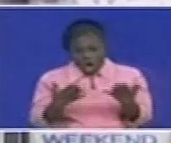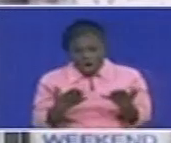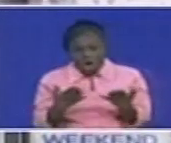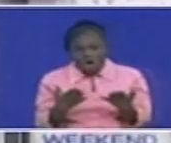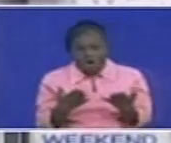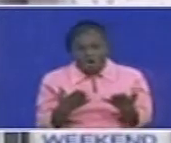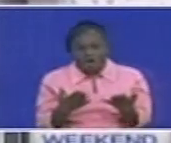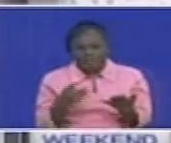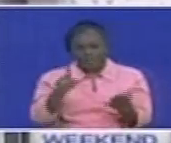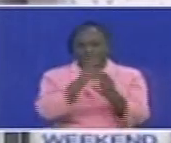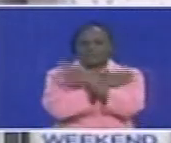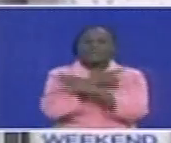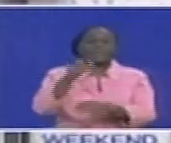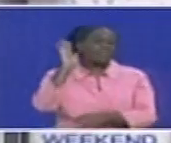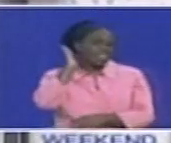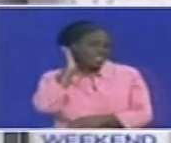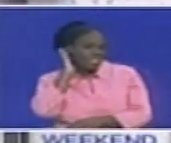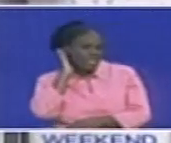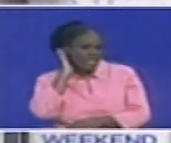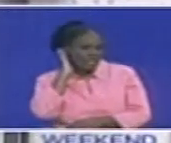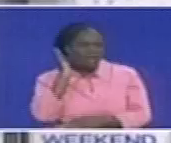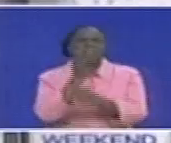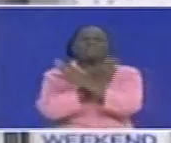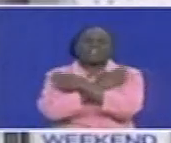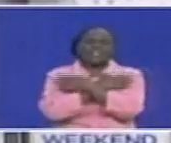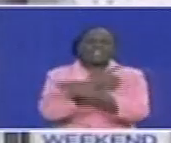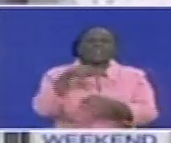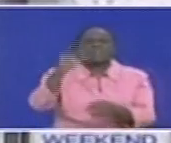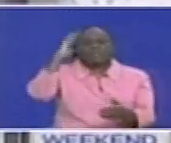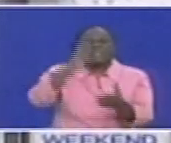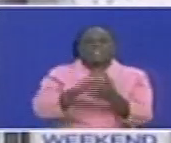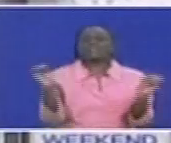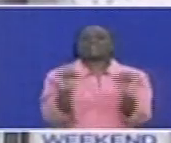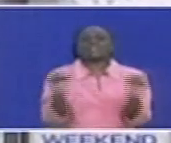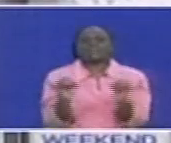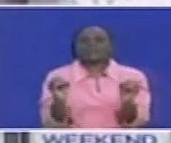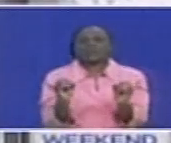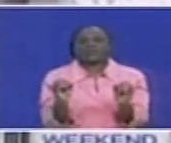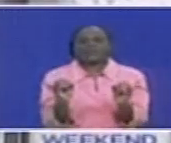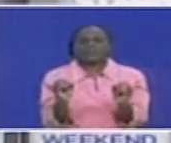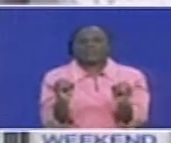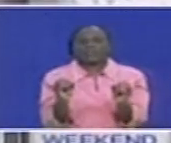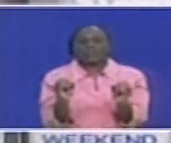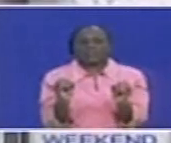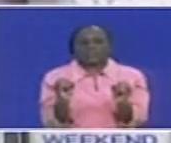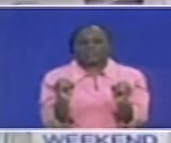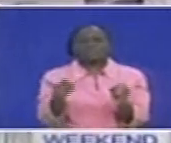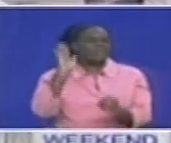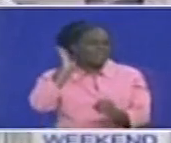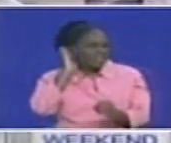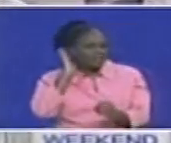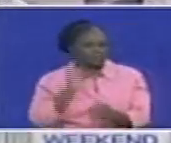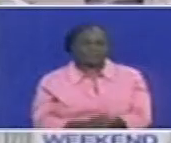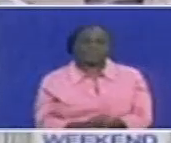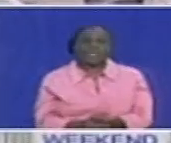friends that they have heard, that the friends who are atheists, they have heard them say so.